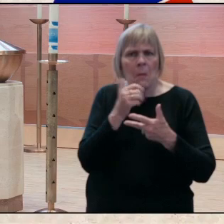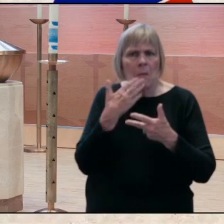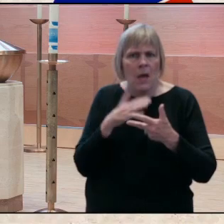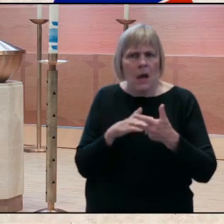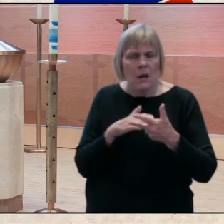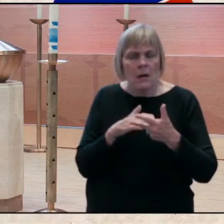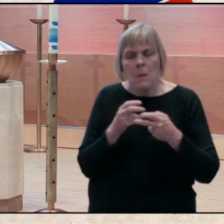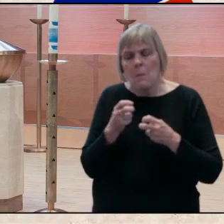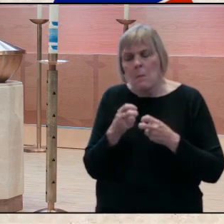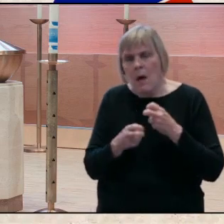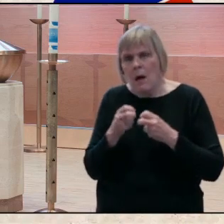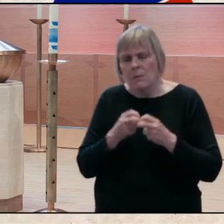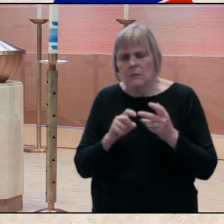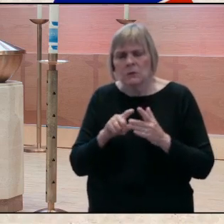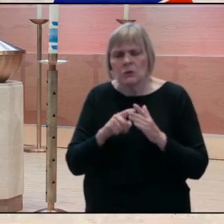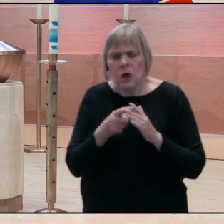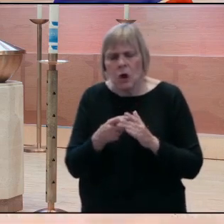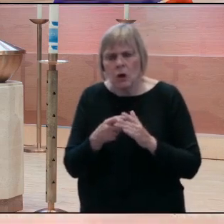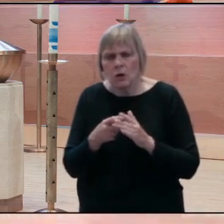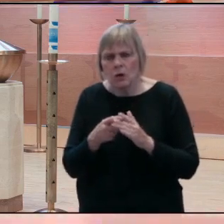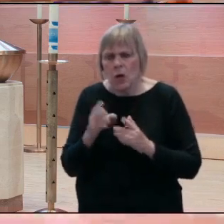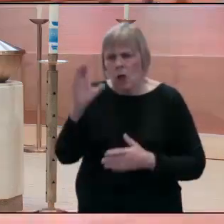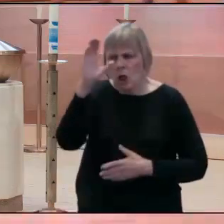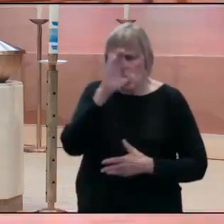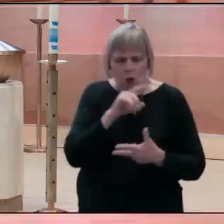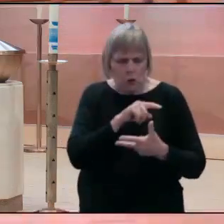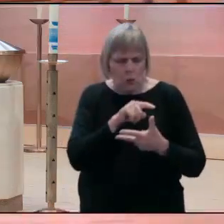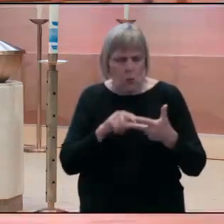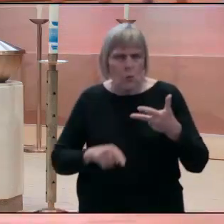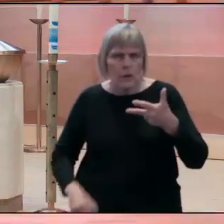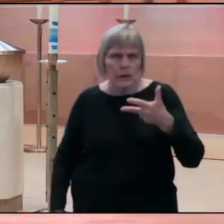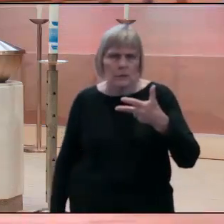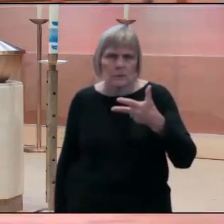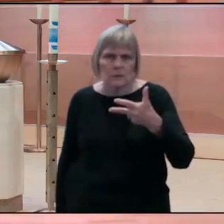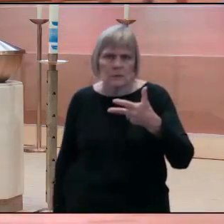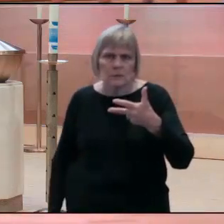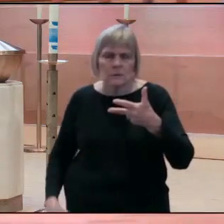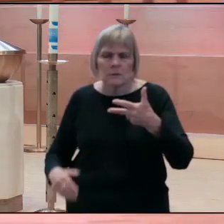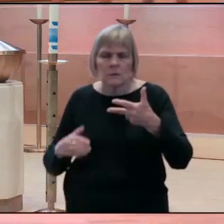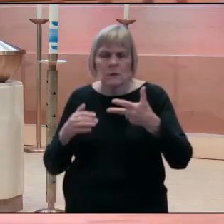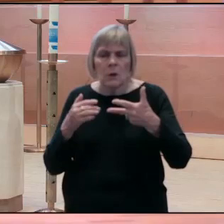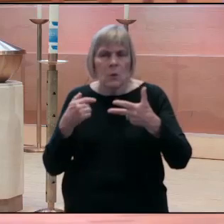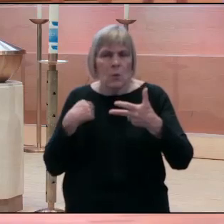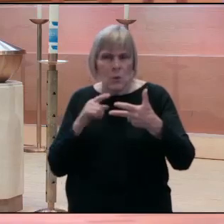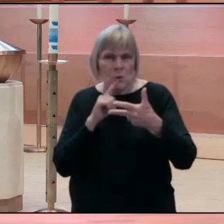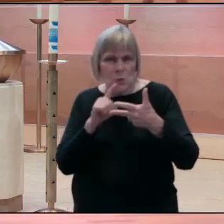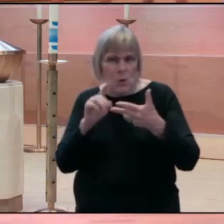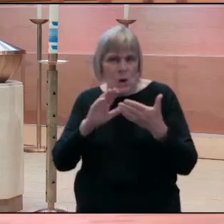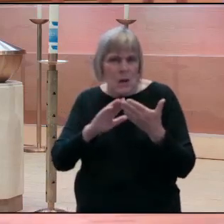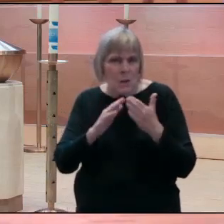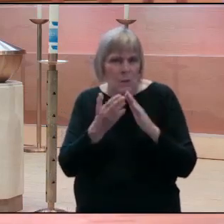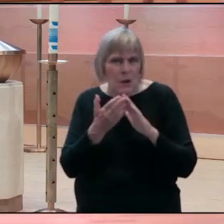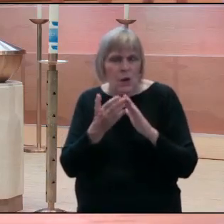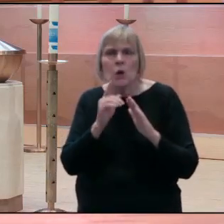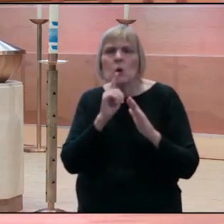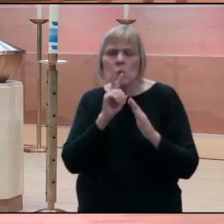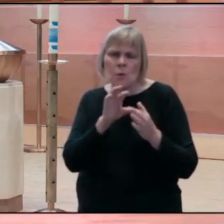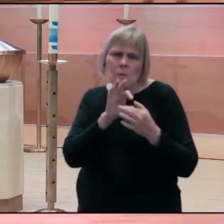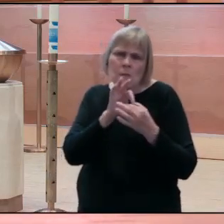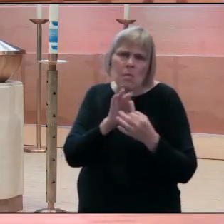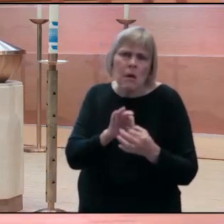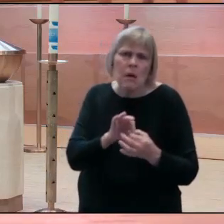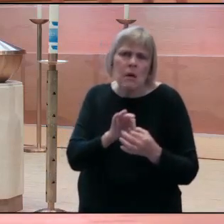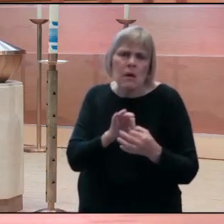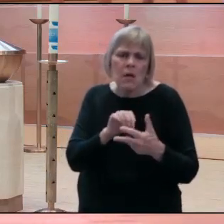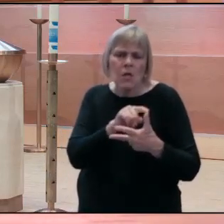But the problem is, if we start as sheep, start to look to those things to bring us true community, true belonging, the